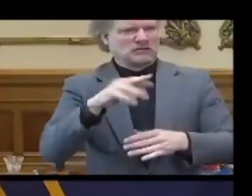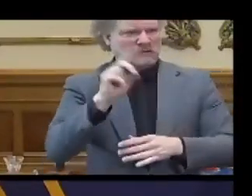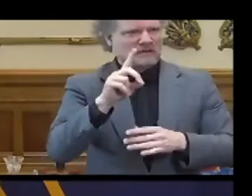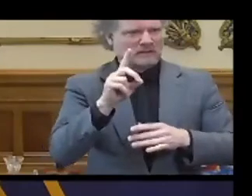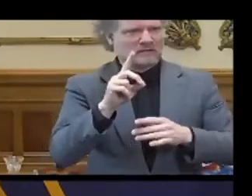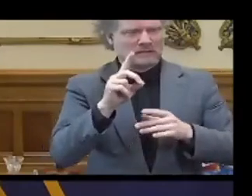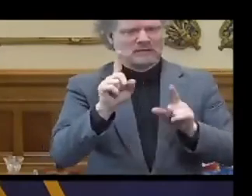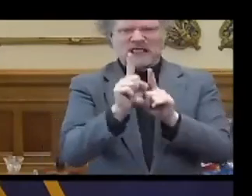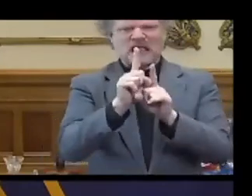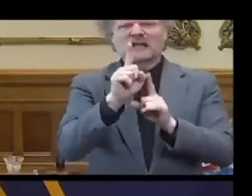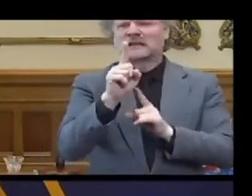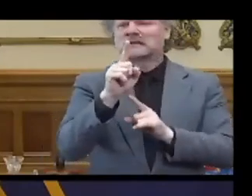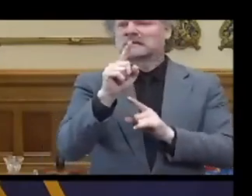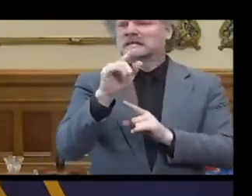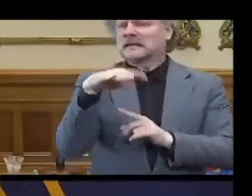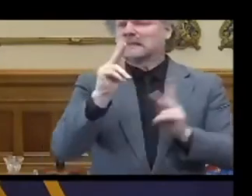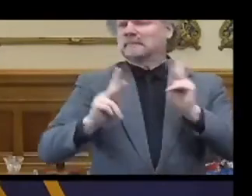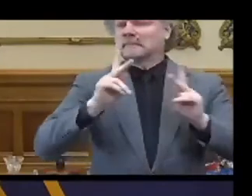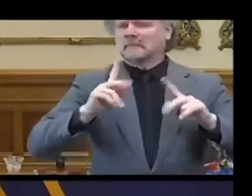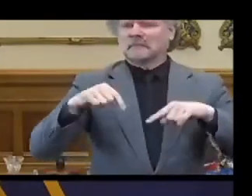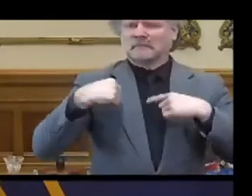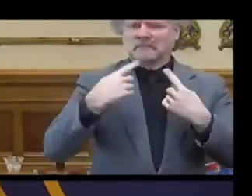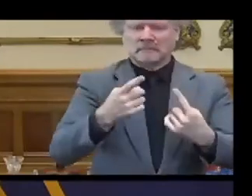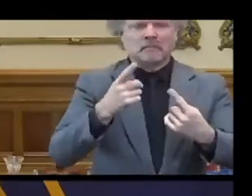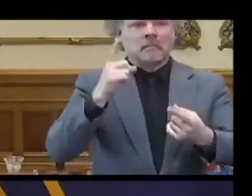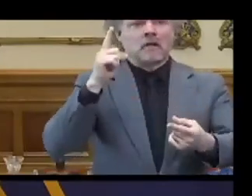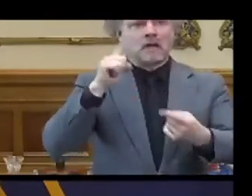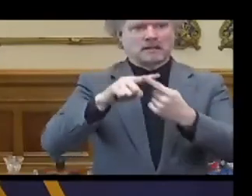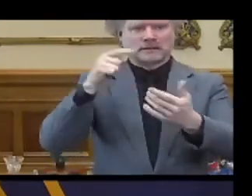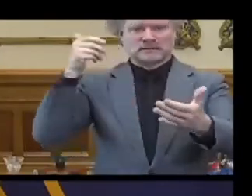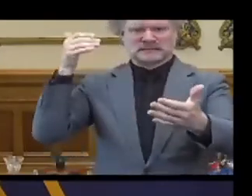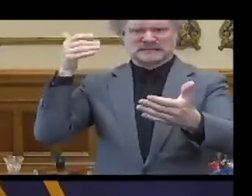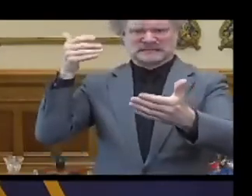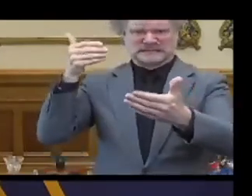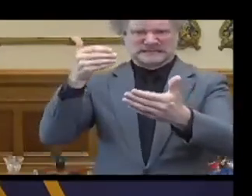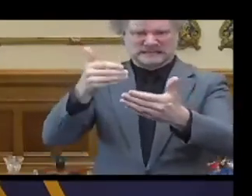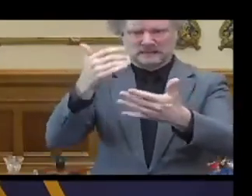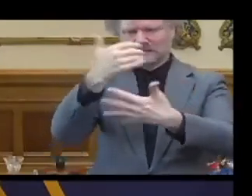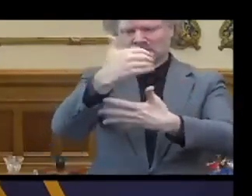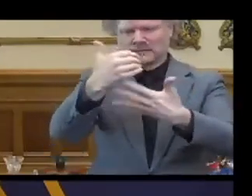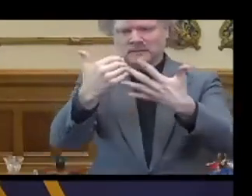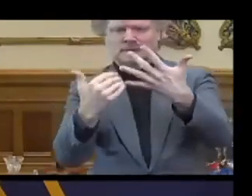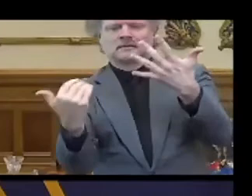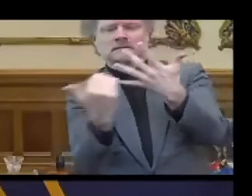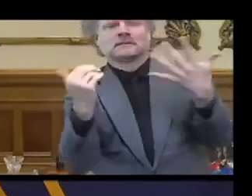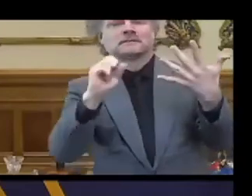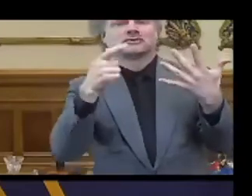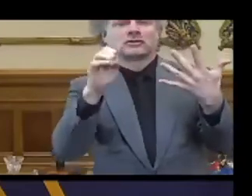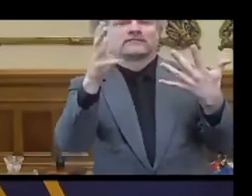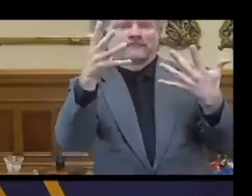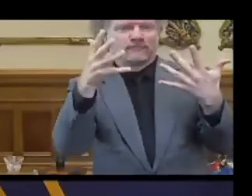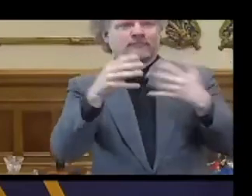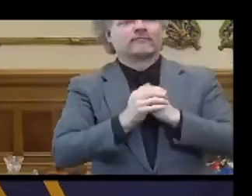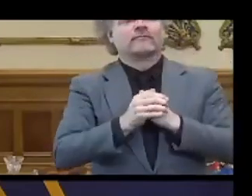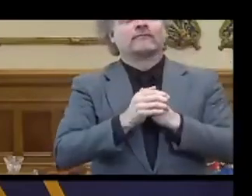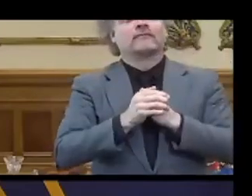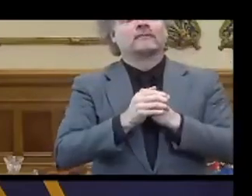Hoosiers have, at least until we get up to stage 5. This gives me a good opportunity to say